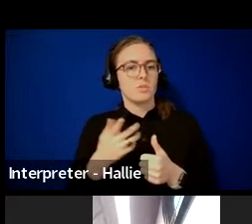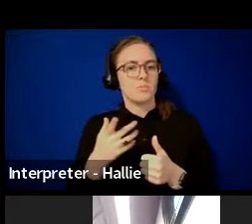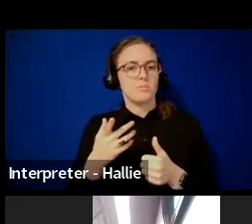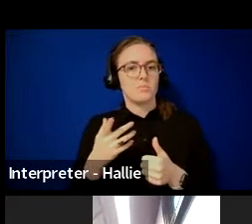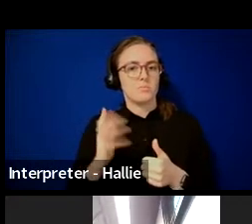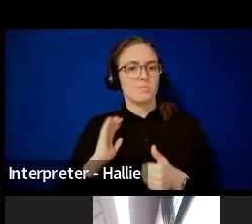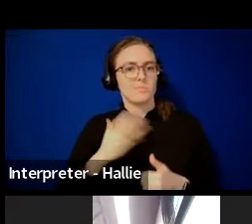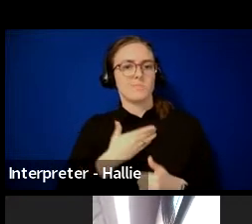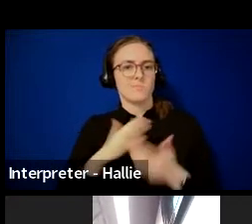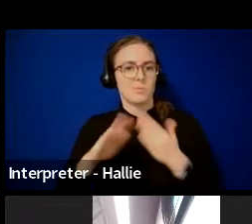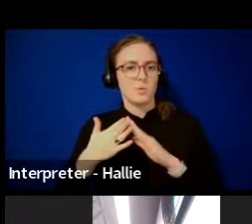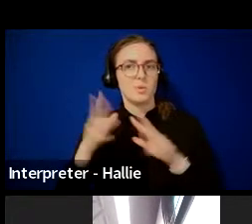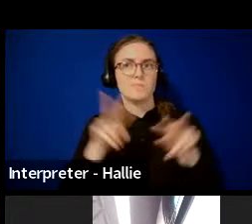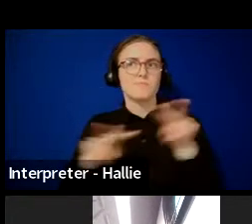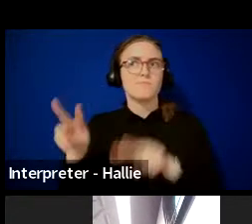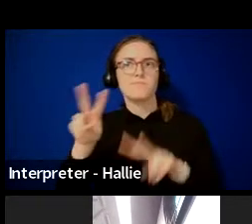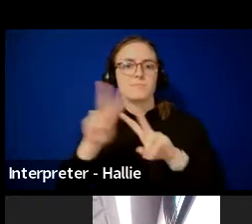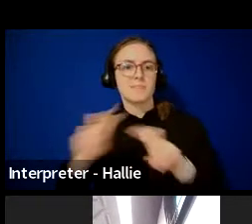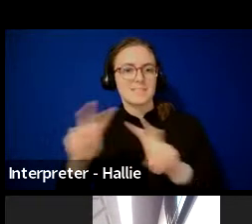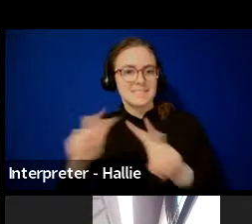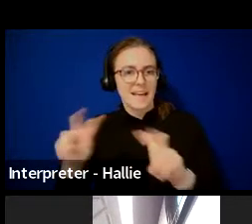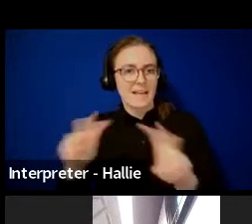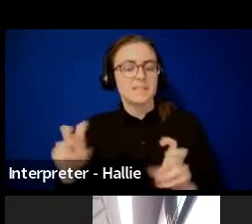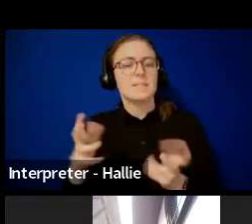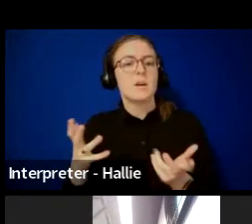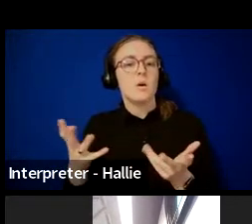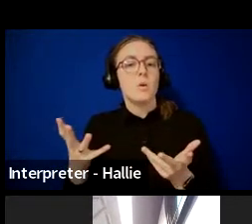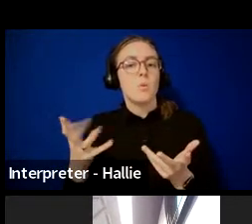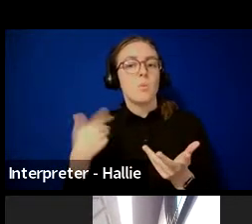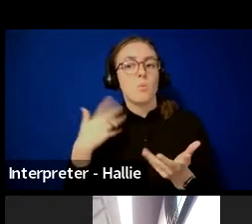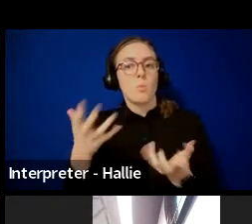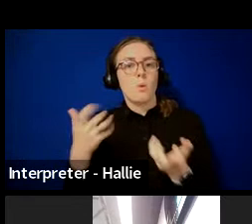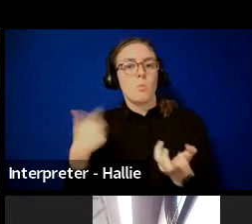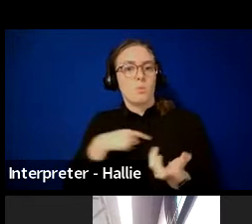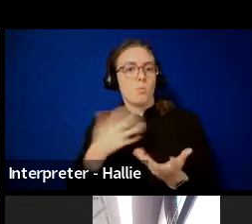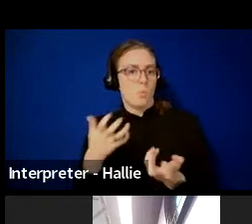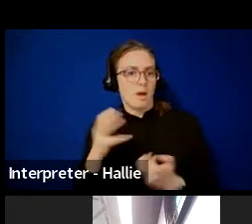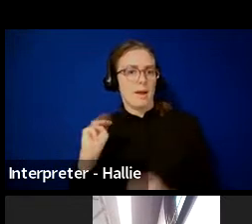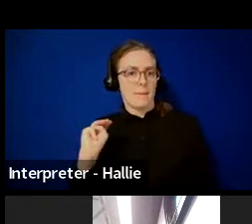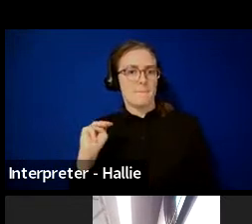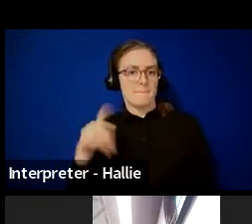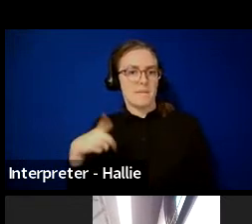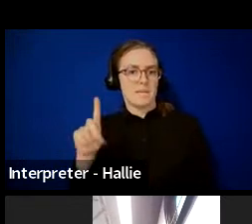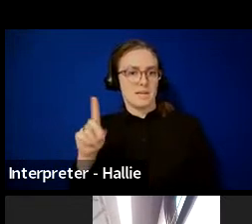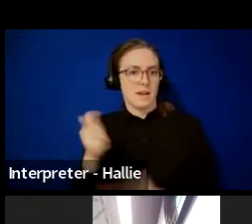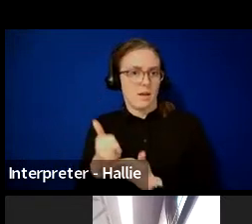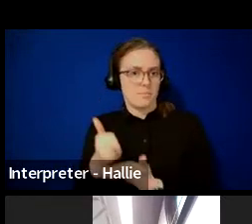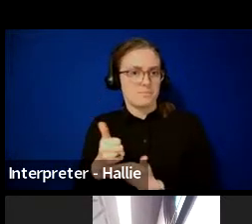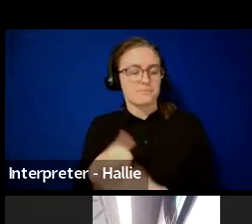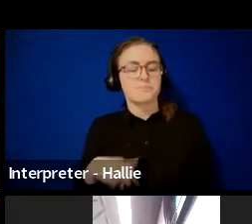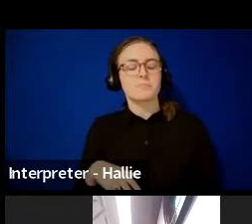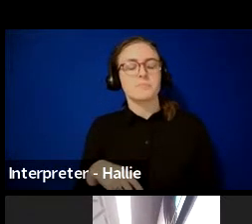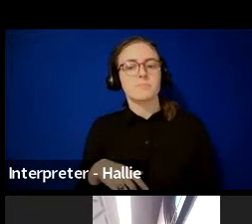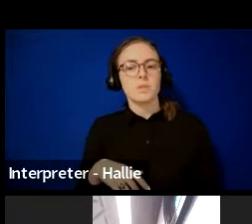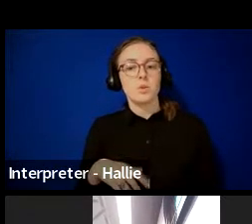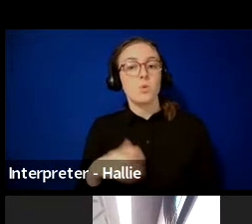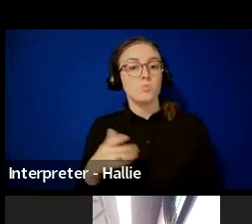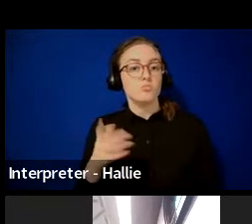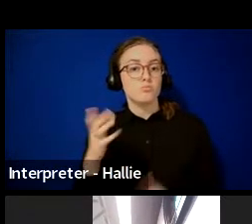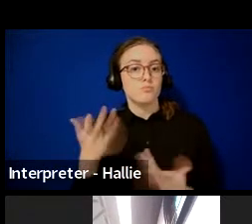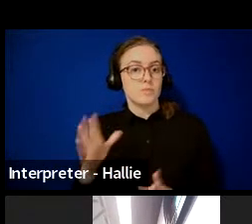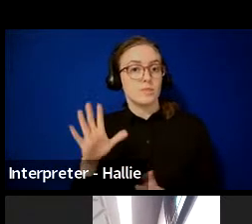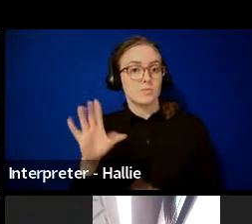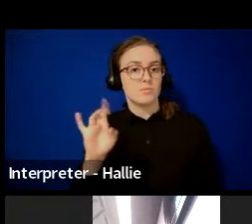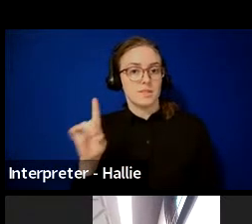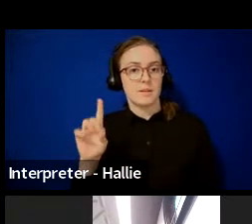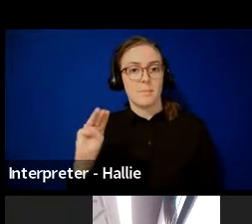we wanted MPD to probably be there to help us with. And so we were able to have that walkthrough on March